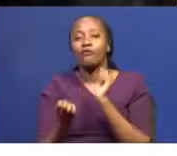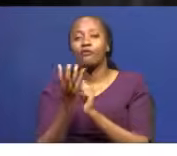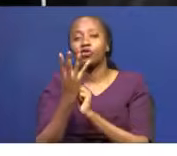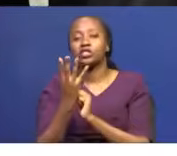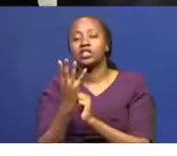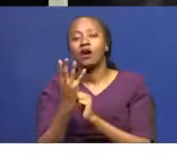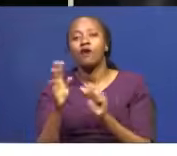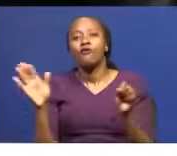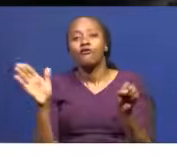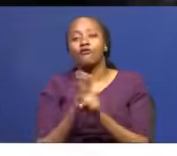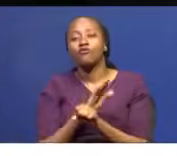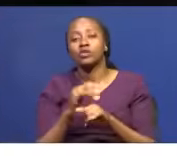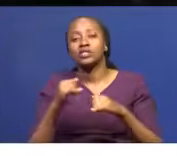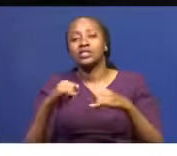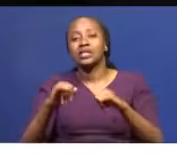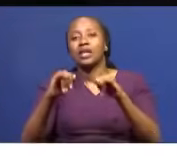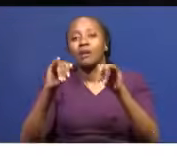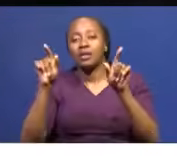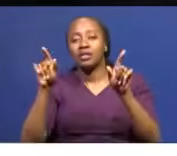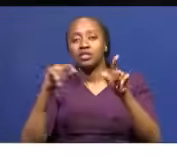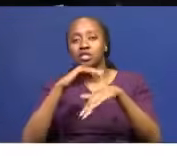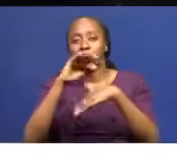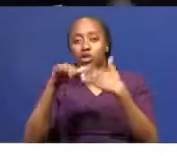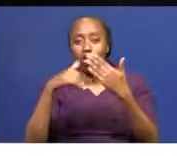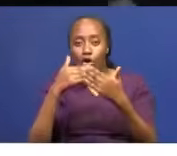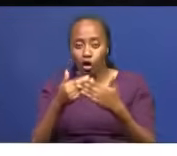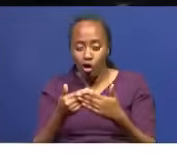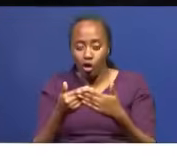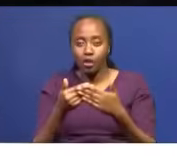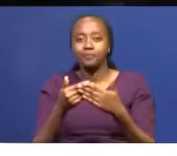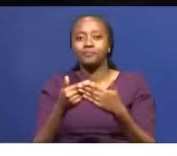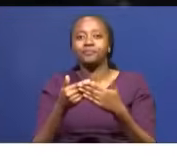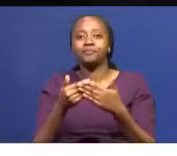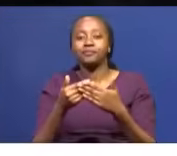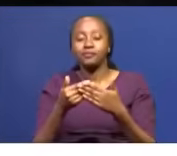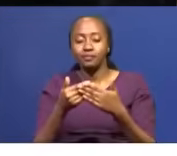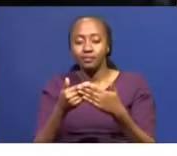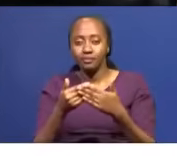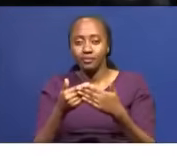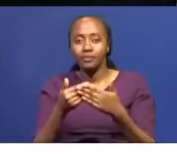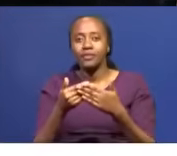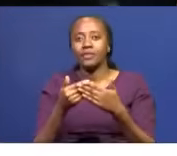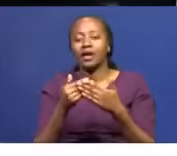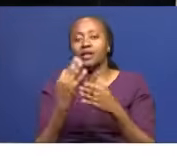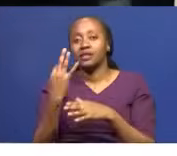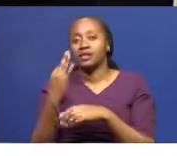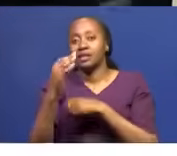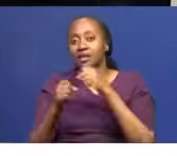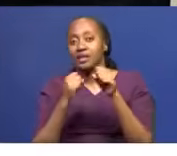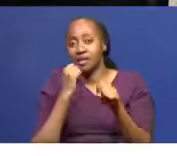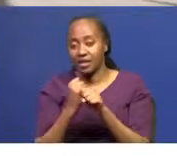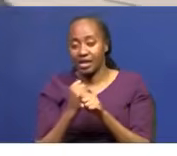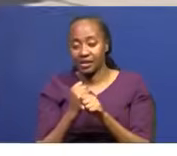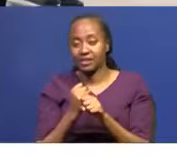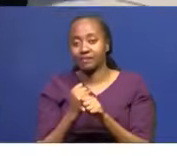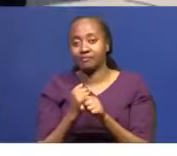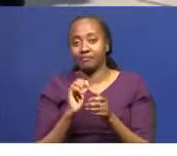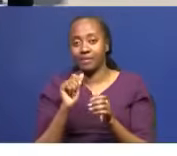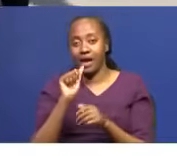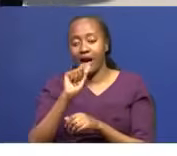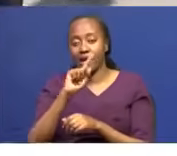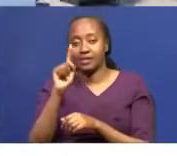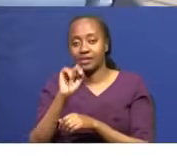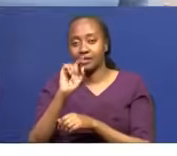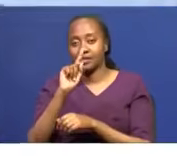full sustainability across all institutions within the next 2 or 3 years. Abdiaziz Hashim for Prime